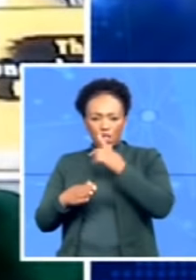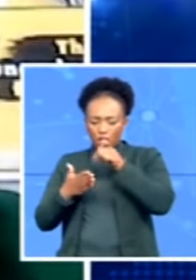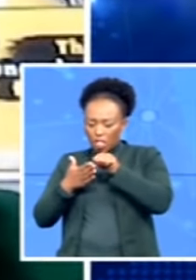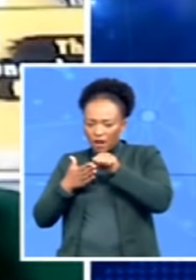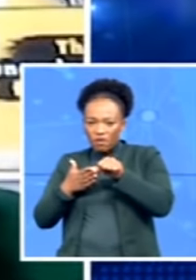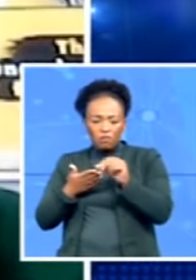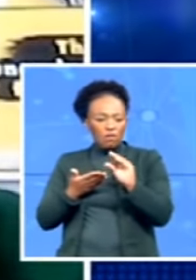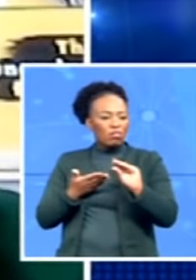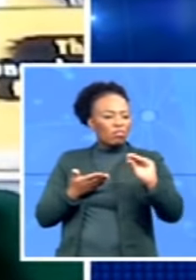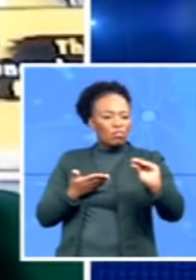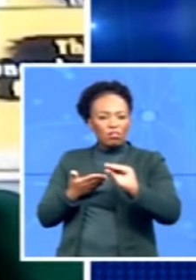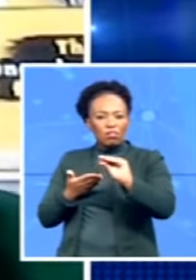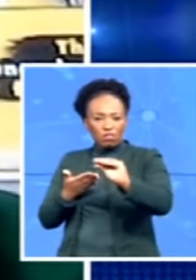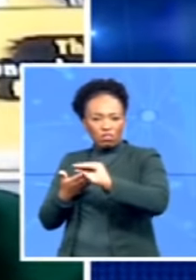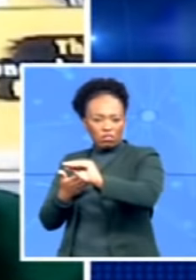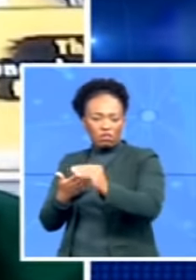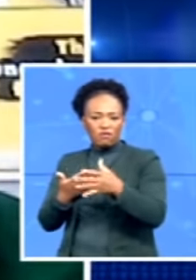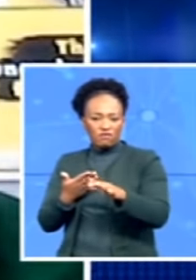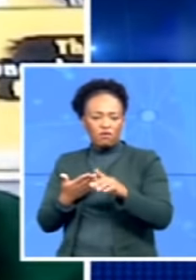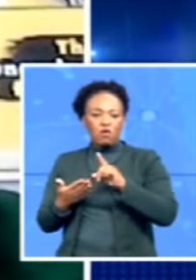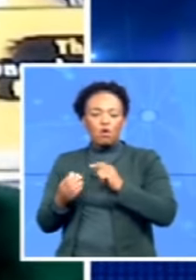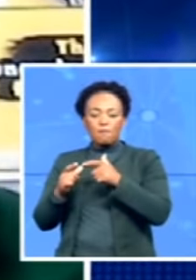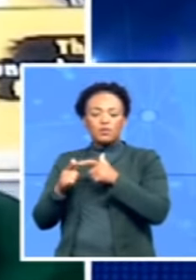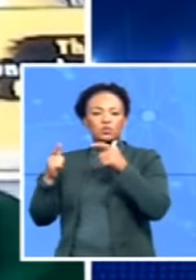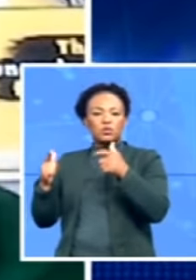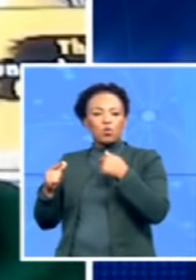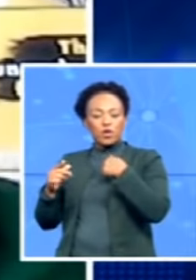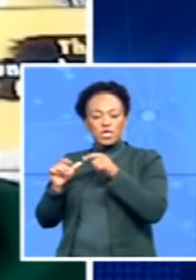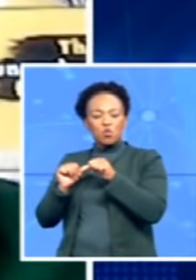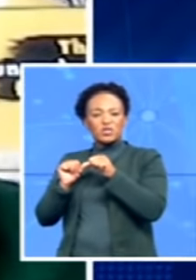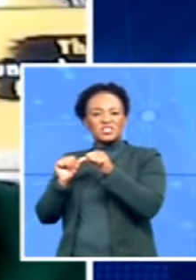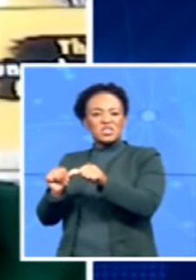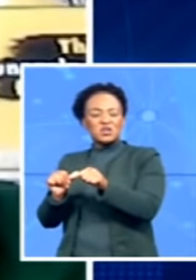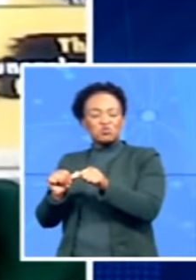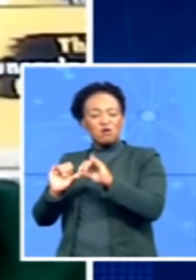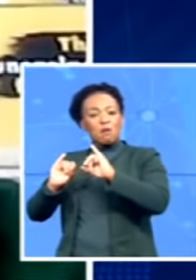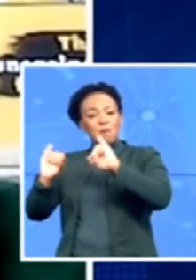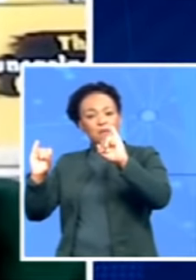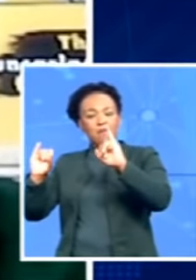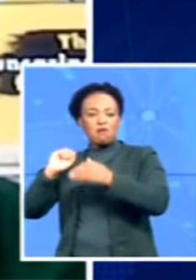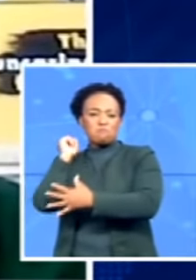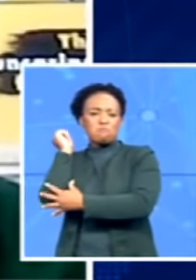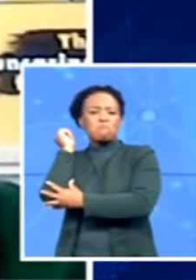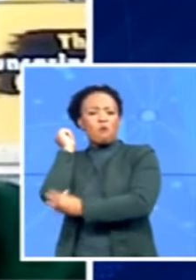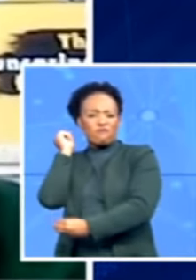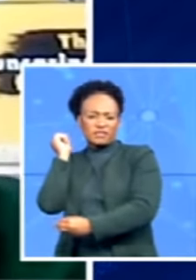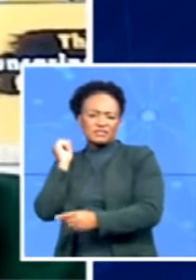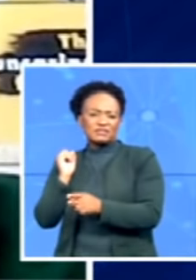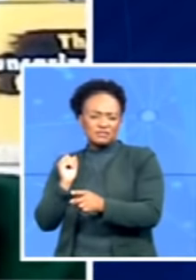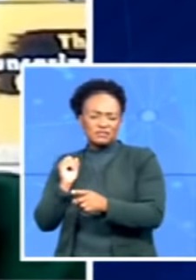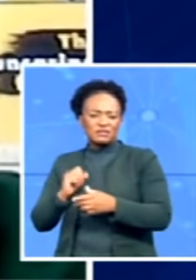majority of us continue to drown in a pool of poverty. We would like to call on our members to